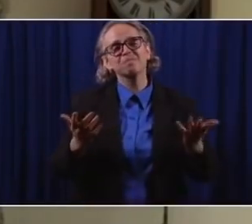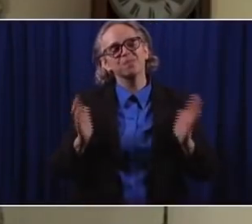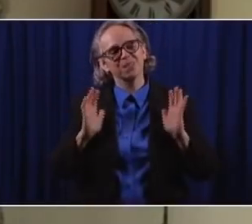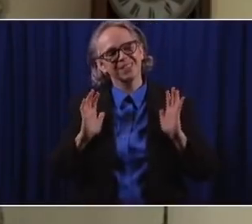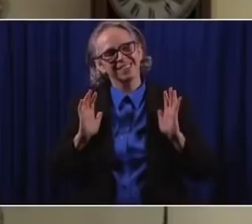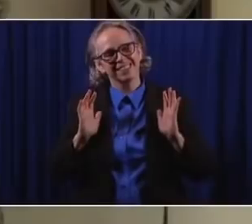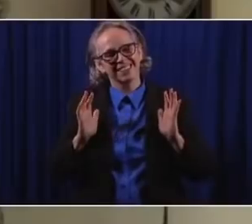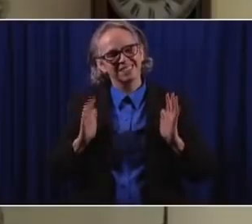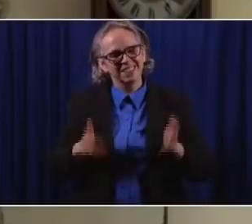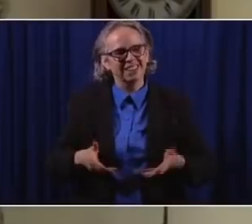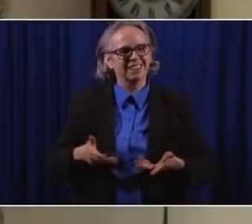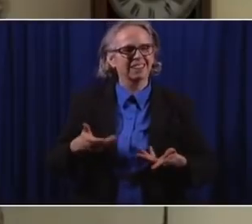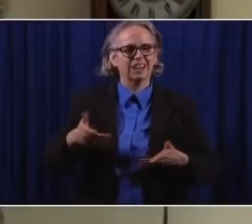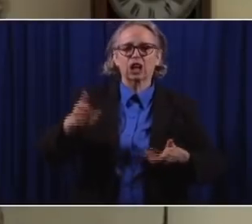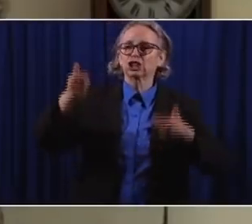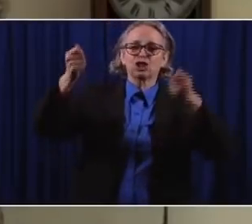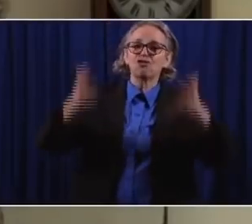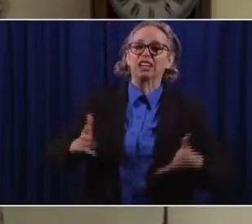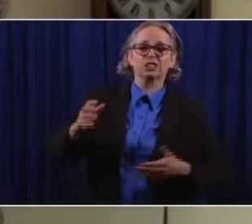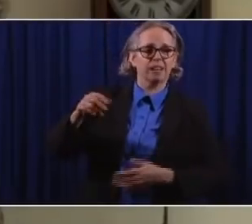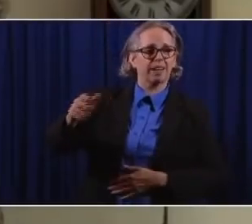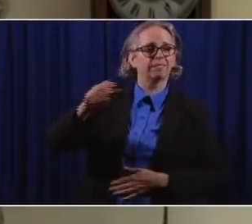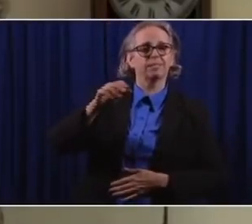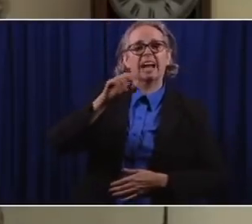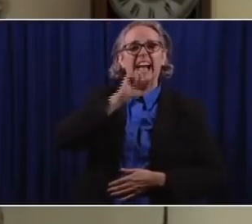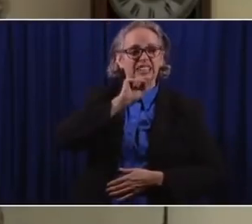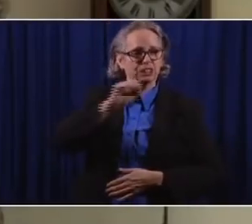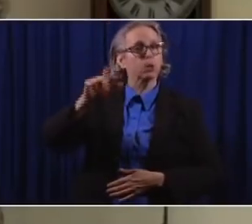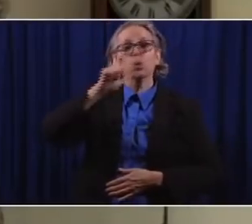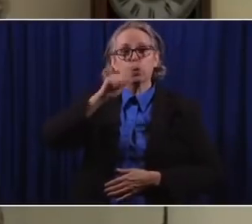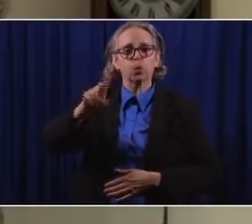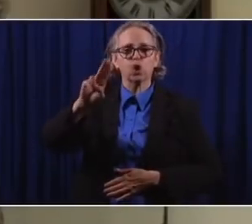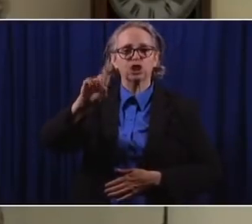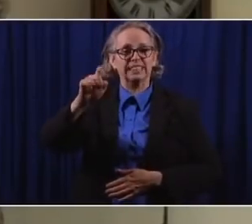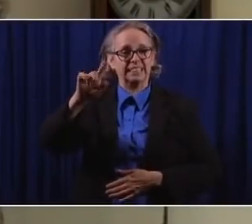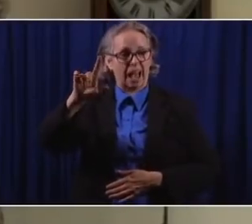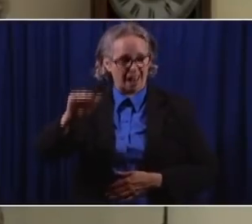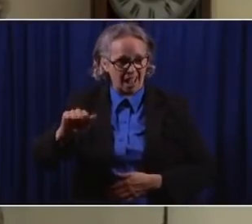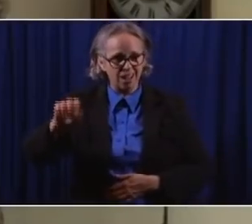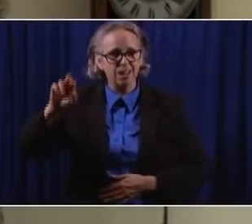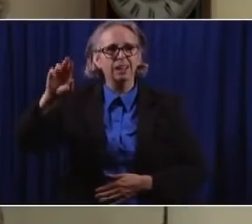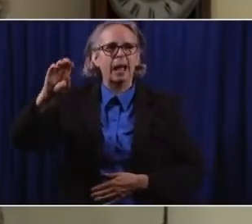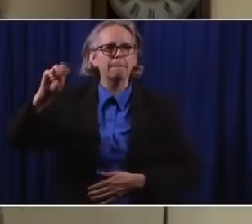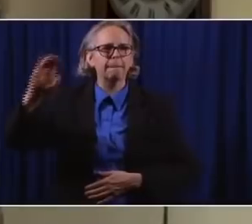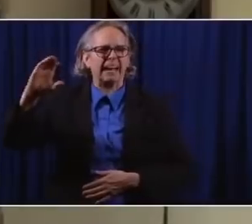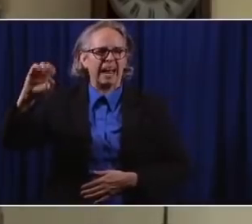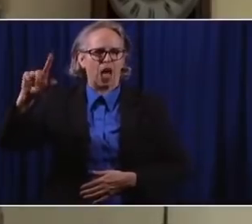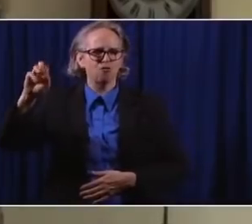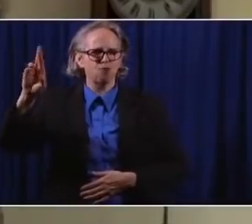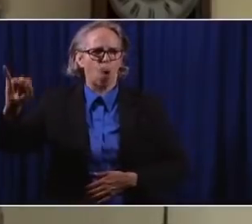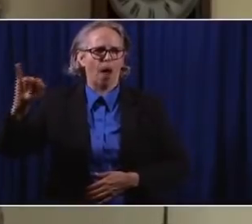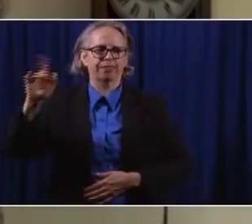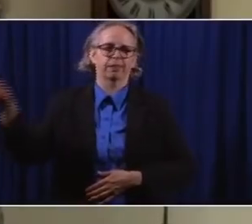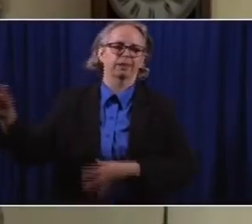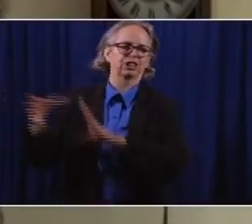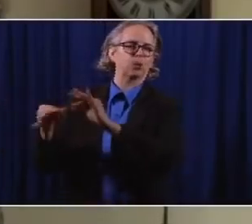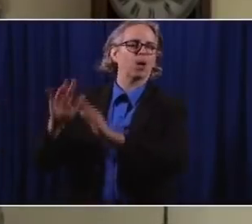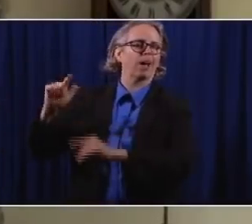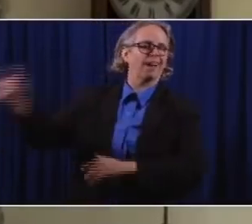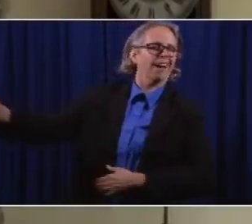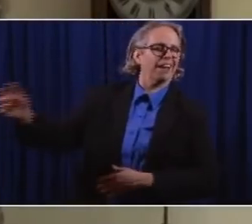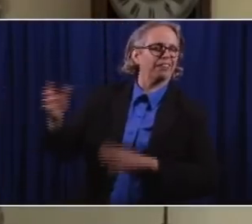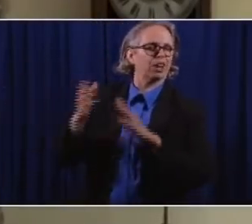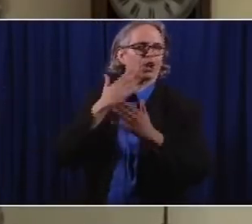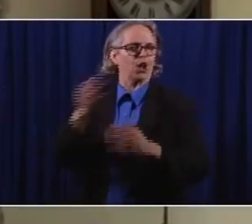Ursel McElroy, member of our cabinet, give you that good news. But as a kind of a lead in before we get Ursel on